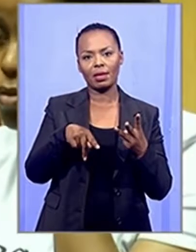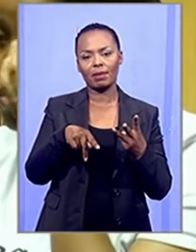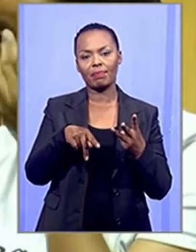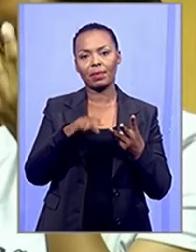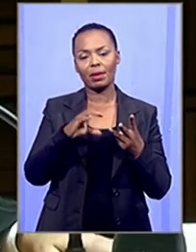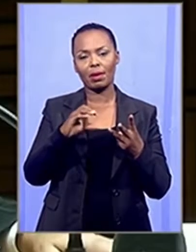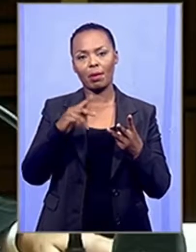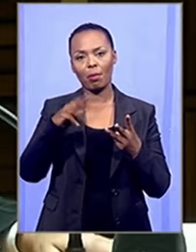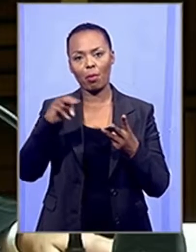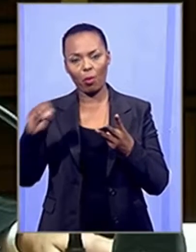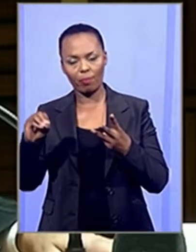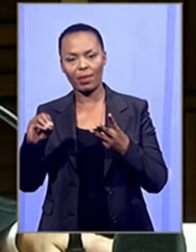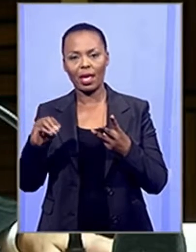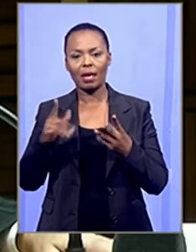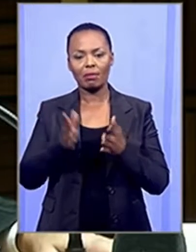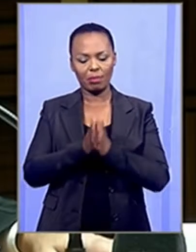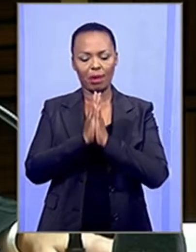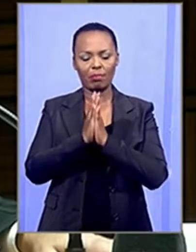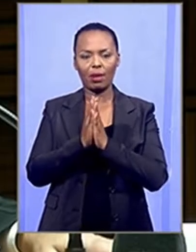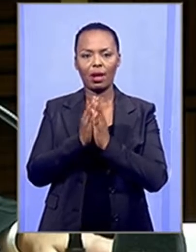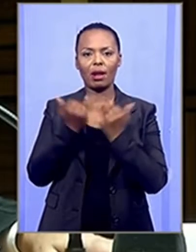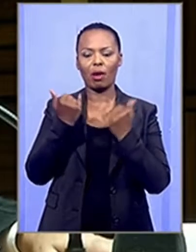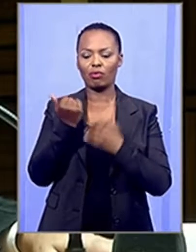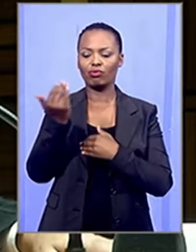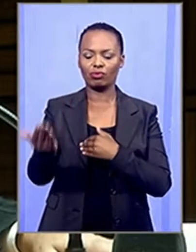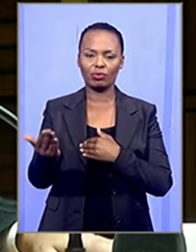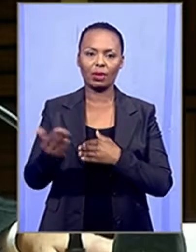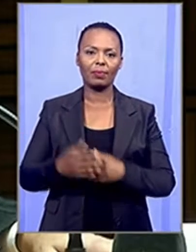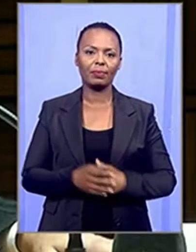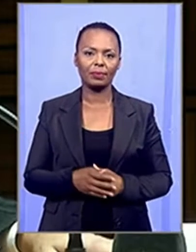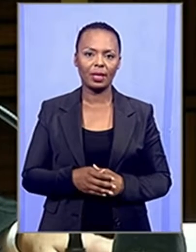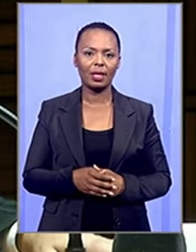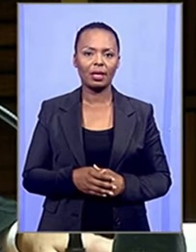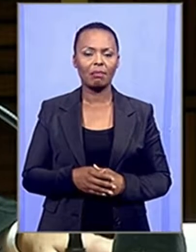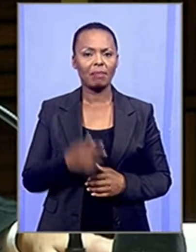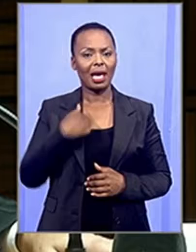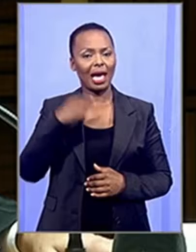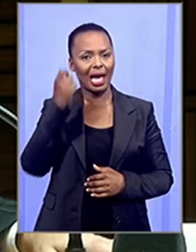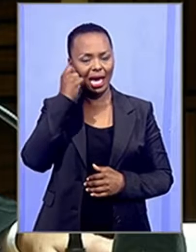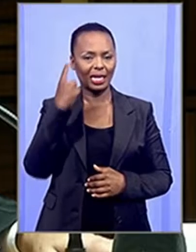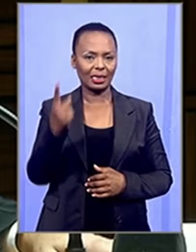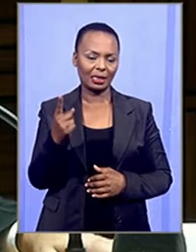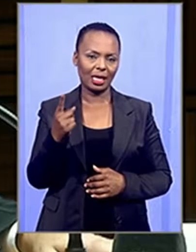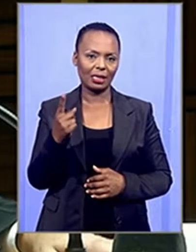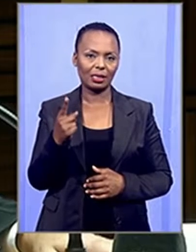tsibogela kopo. I understand that it is for the Zwelele branch